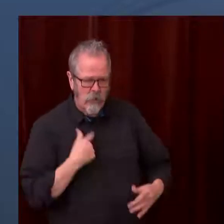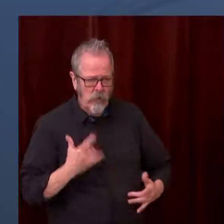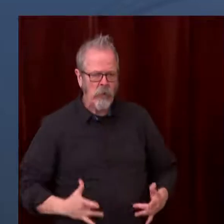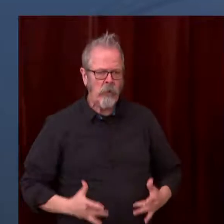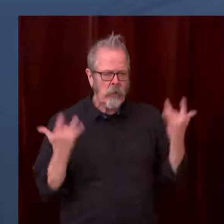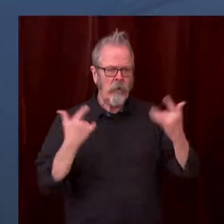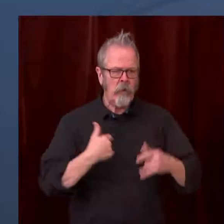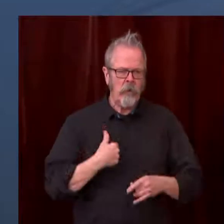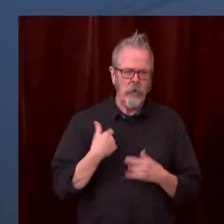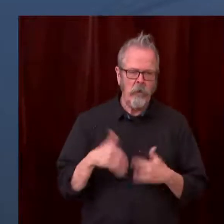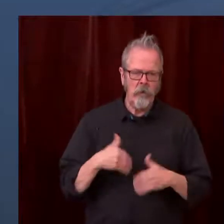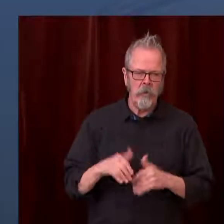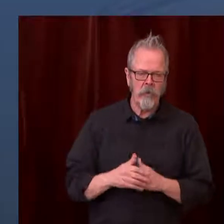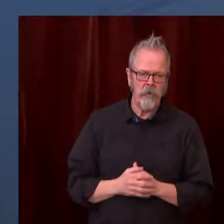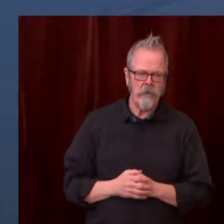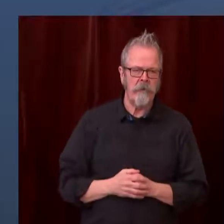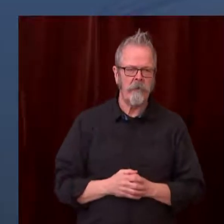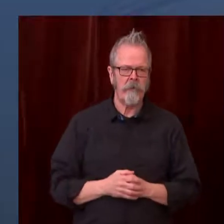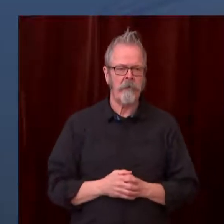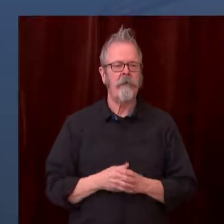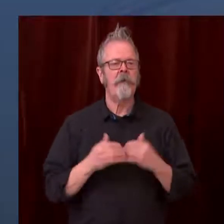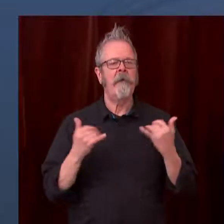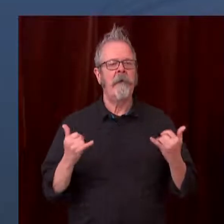Dr. SHAH.